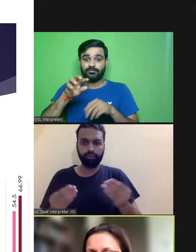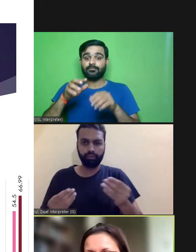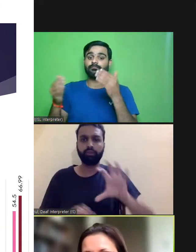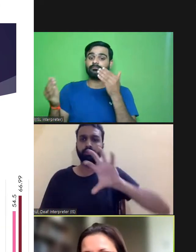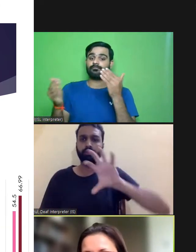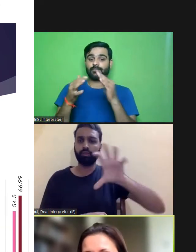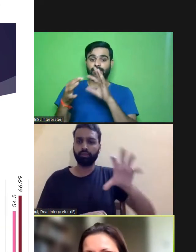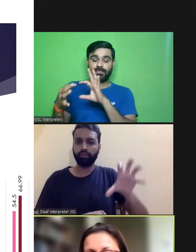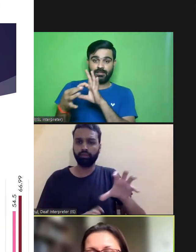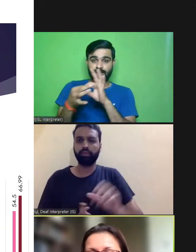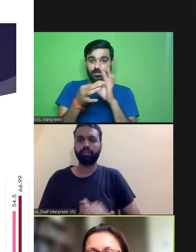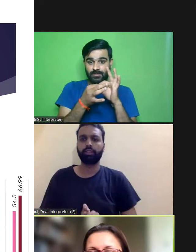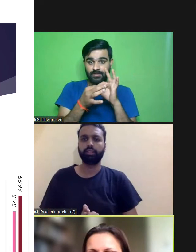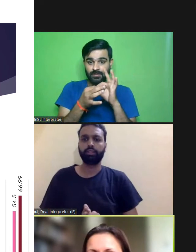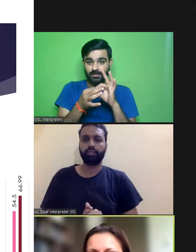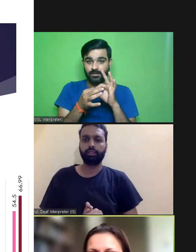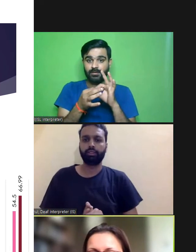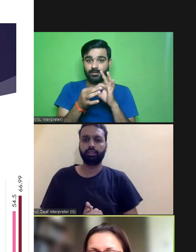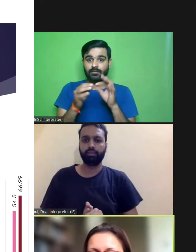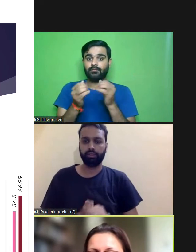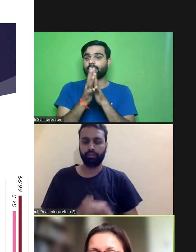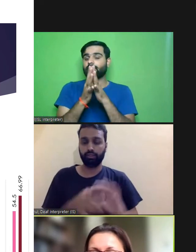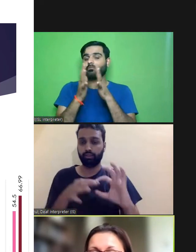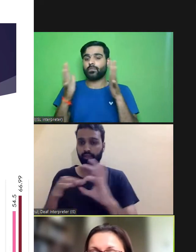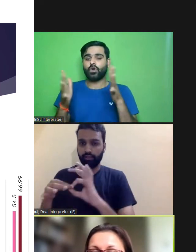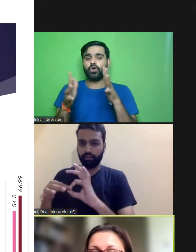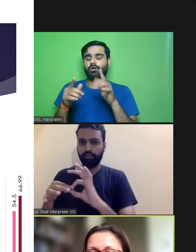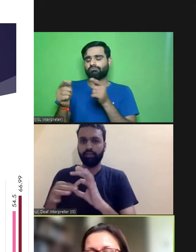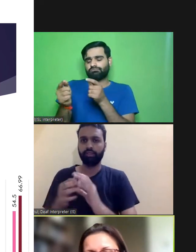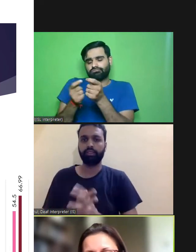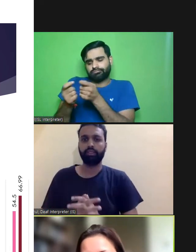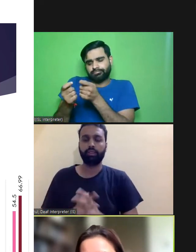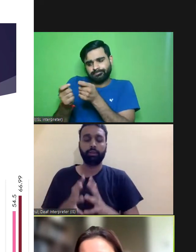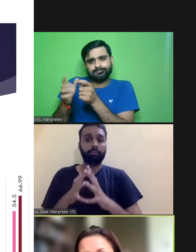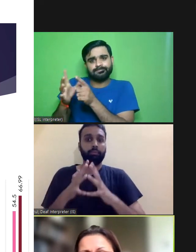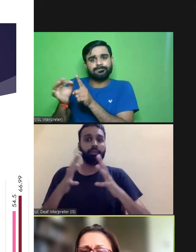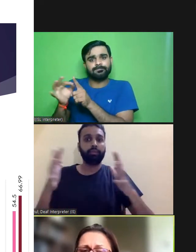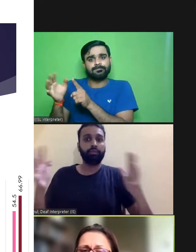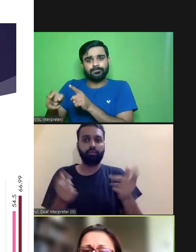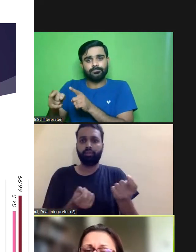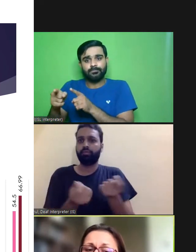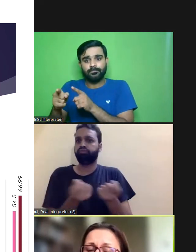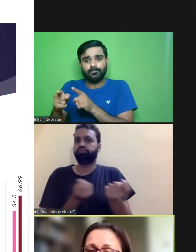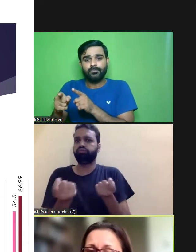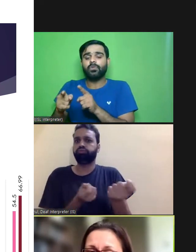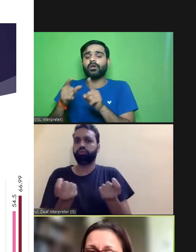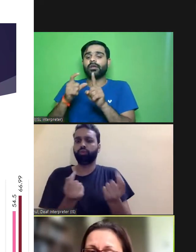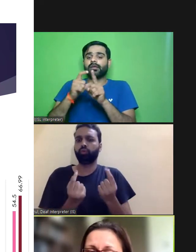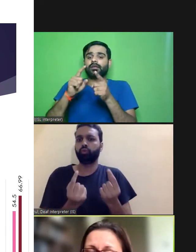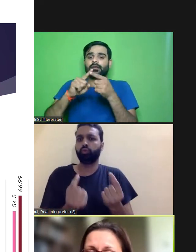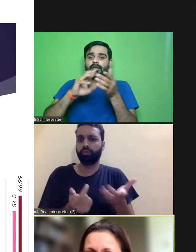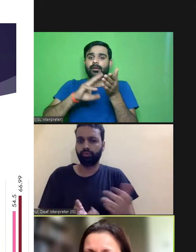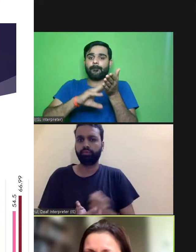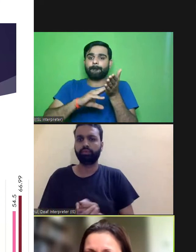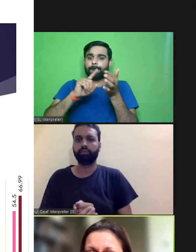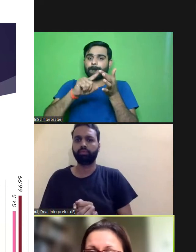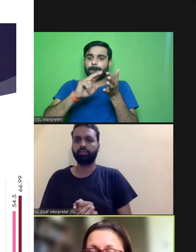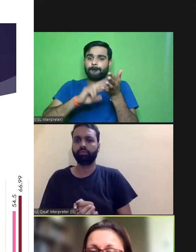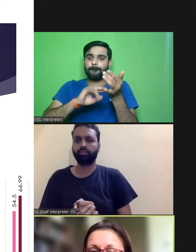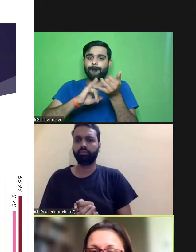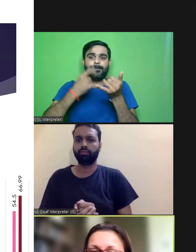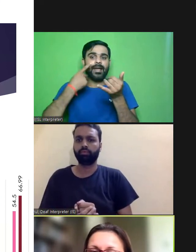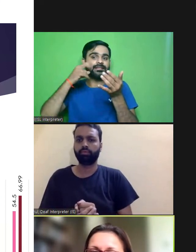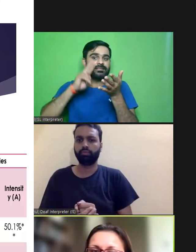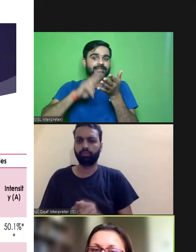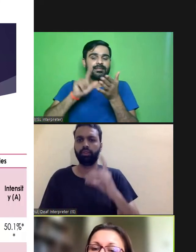have cover most of the indicators living in the dimensions of living standards. Next